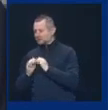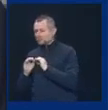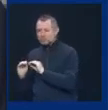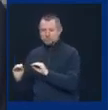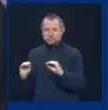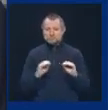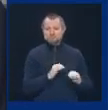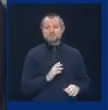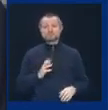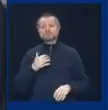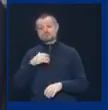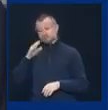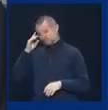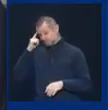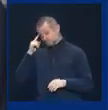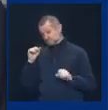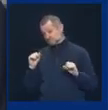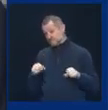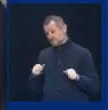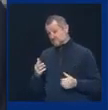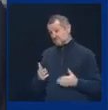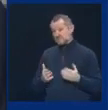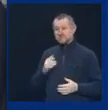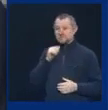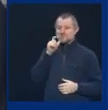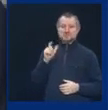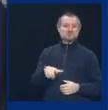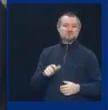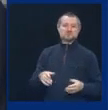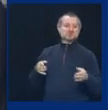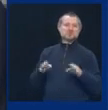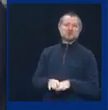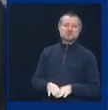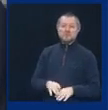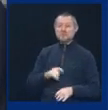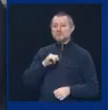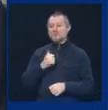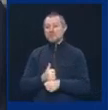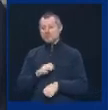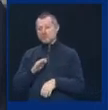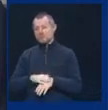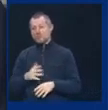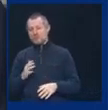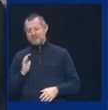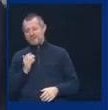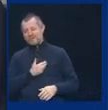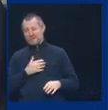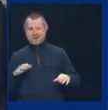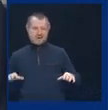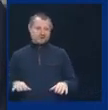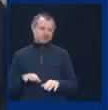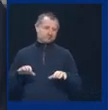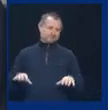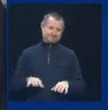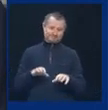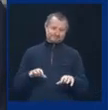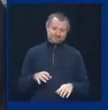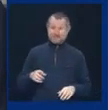shutdown. It's purely a function of our action. Nobody has